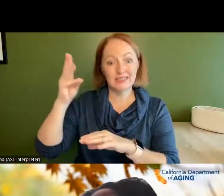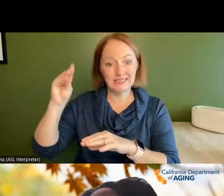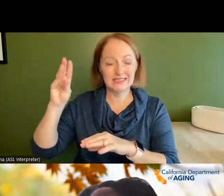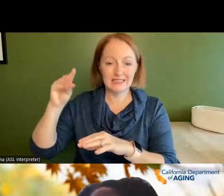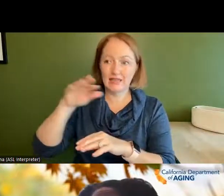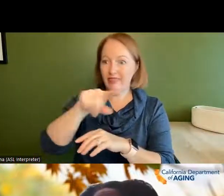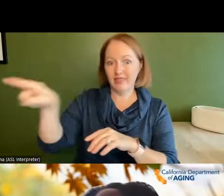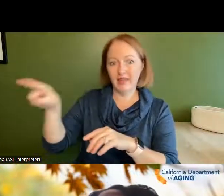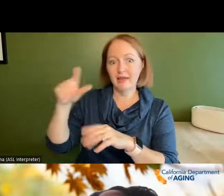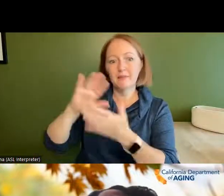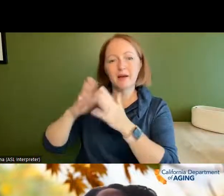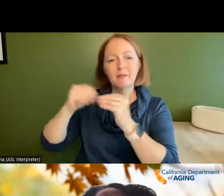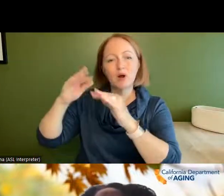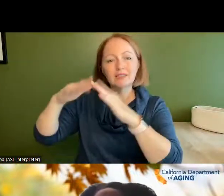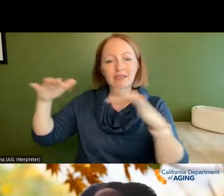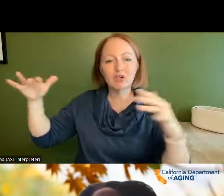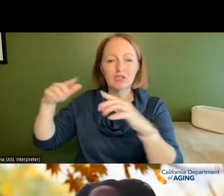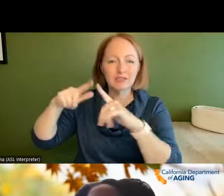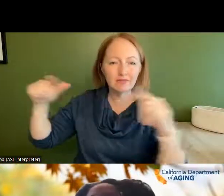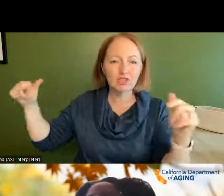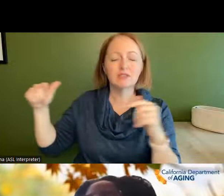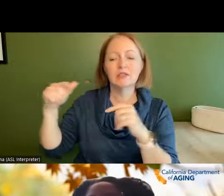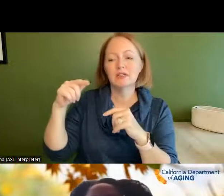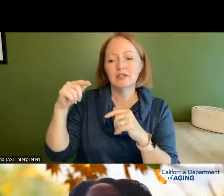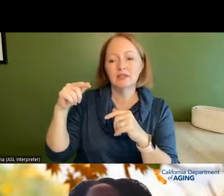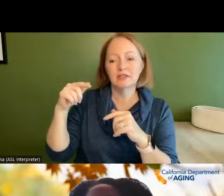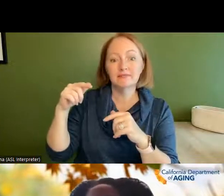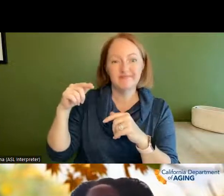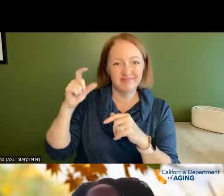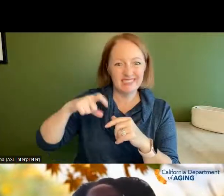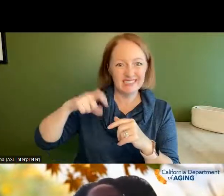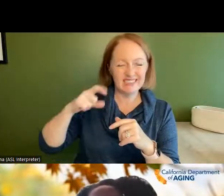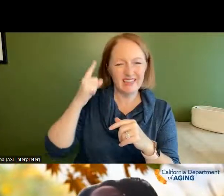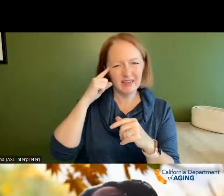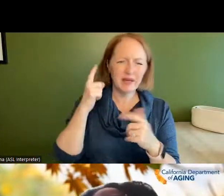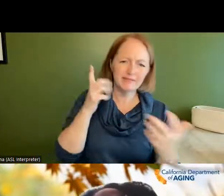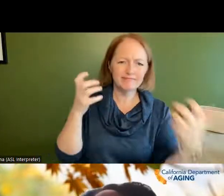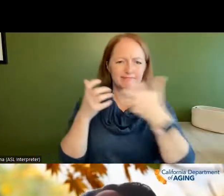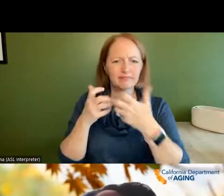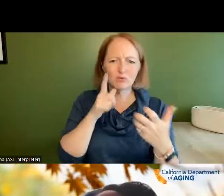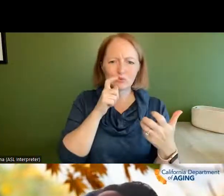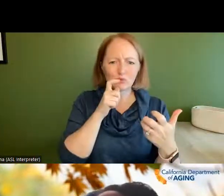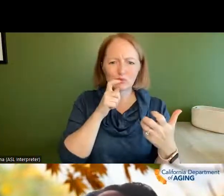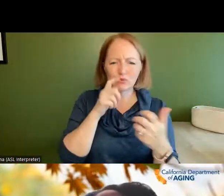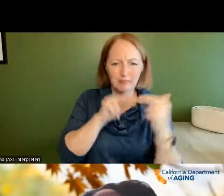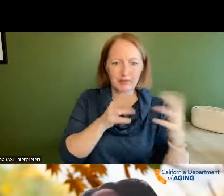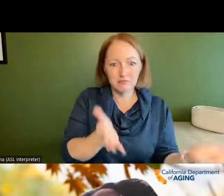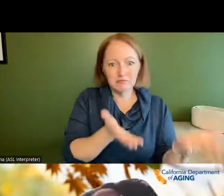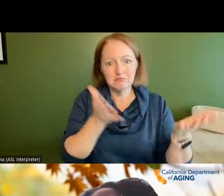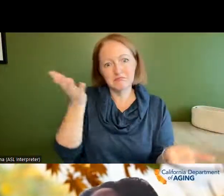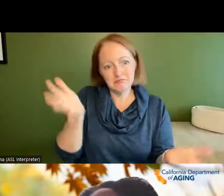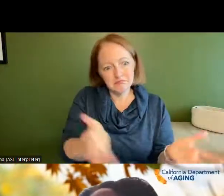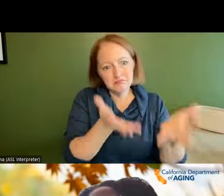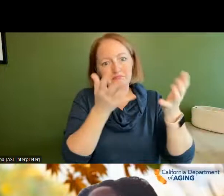more diverse. And so because of that, we need to think about how do we build up a diverse